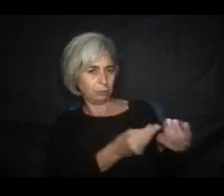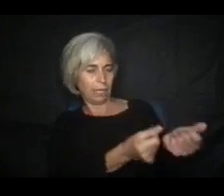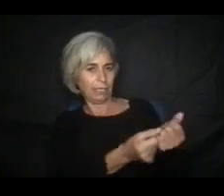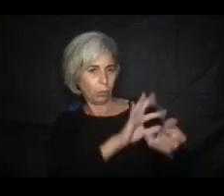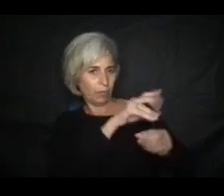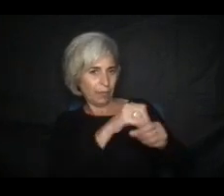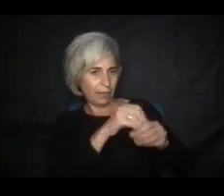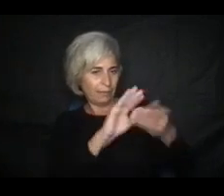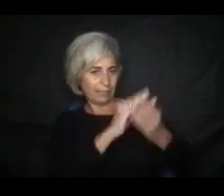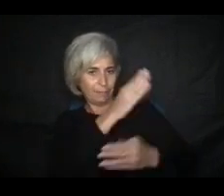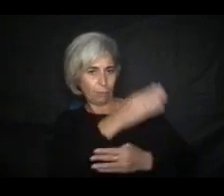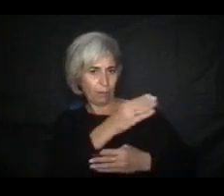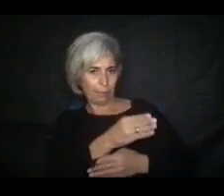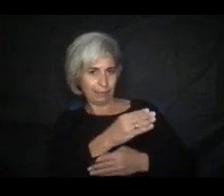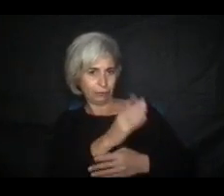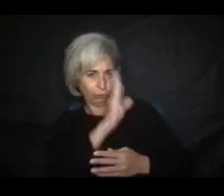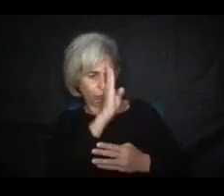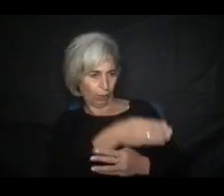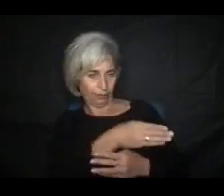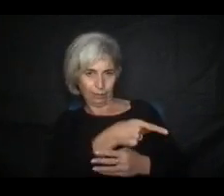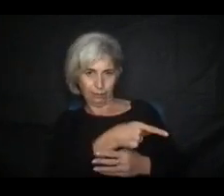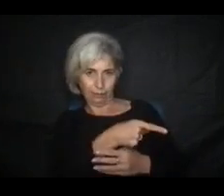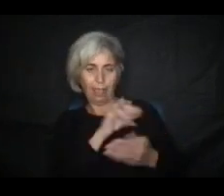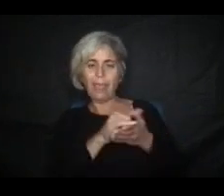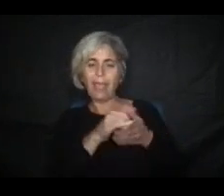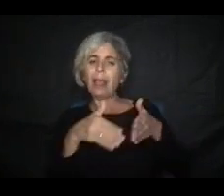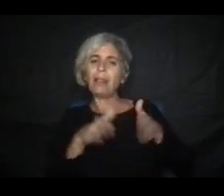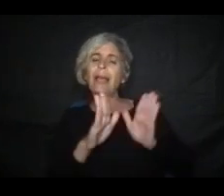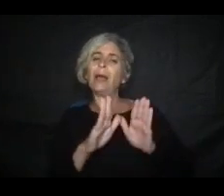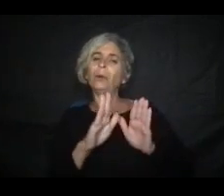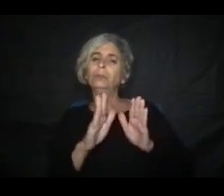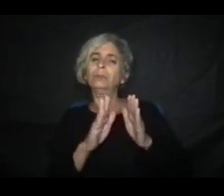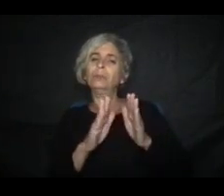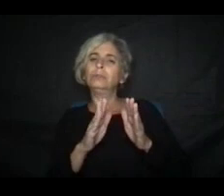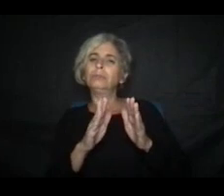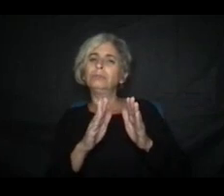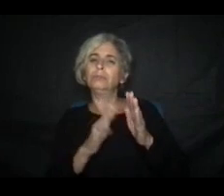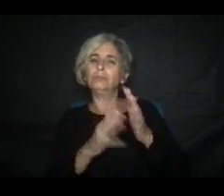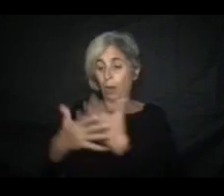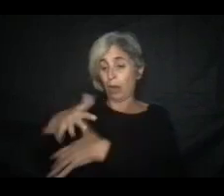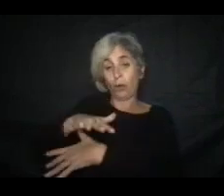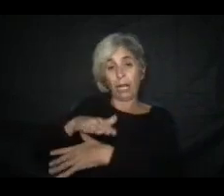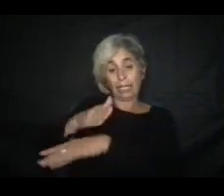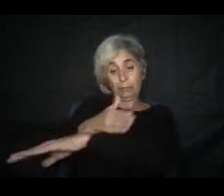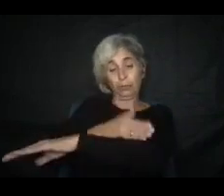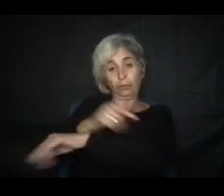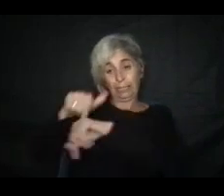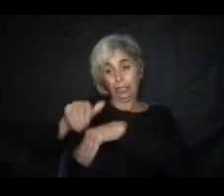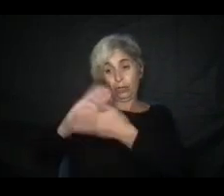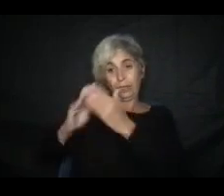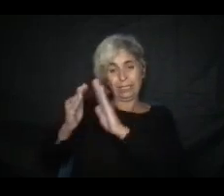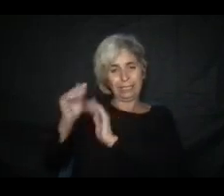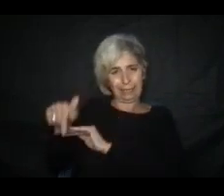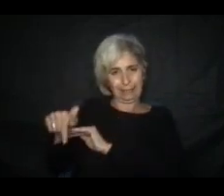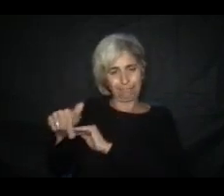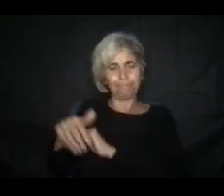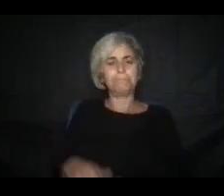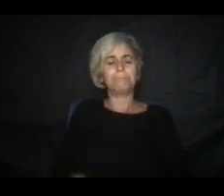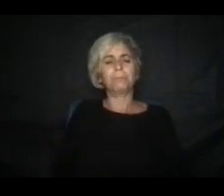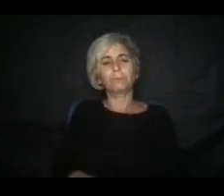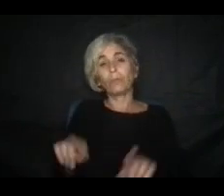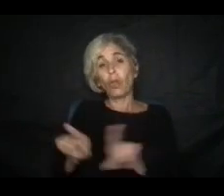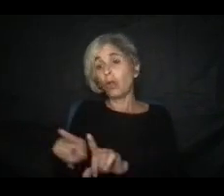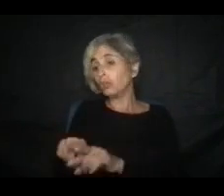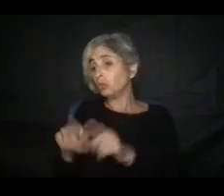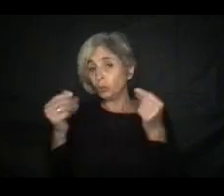city of Boynton Beach. This allows the city to prioritize the improvements that are made within the community, and also